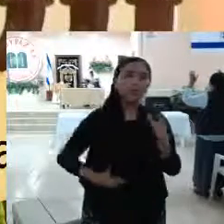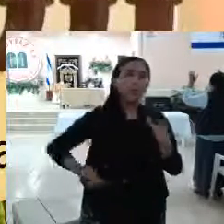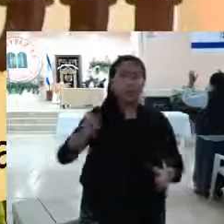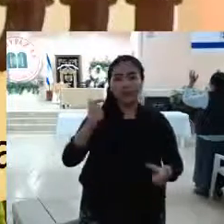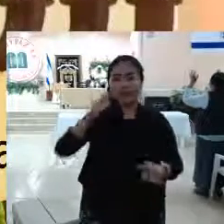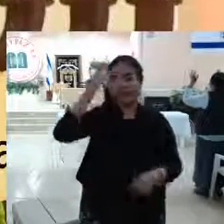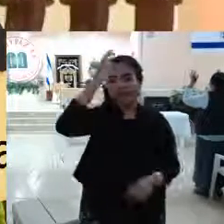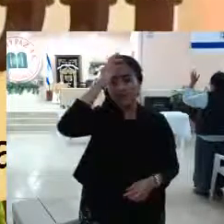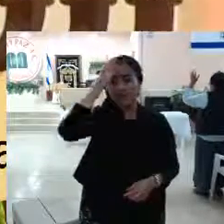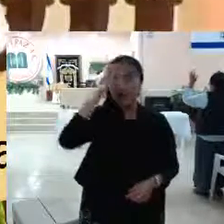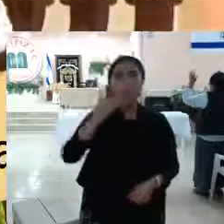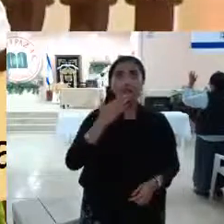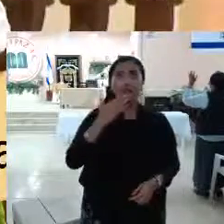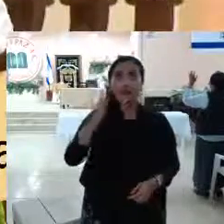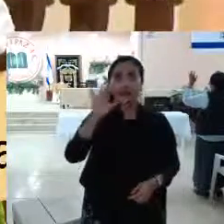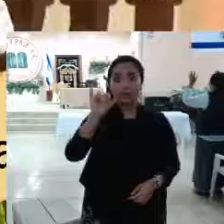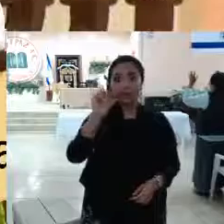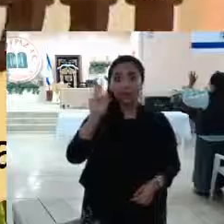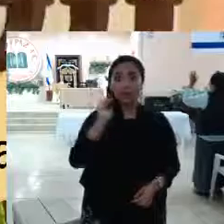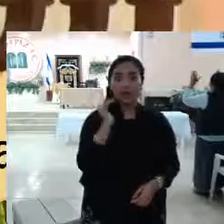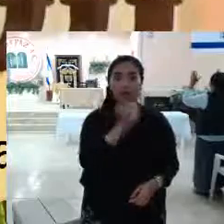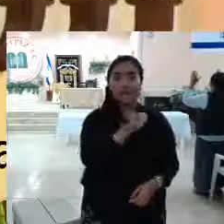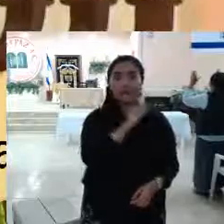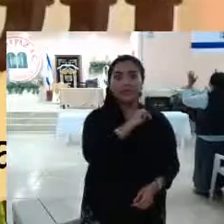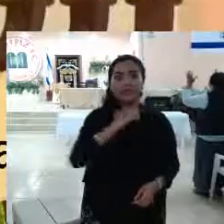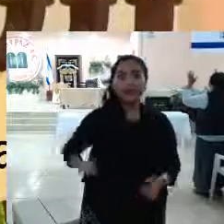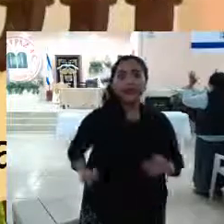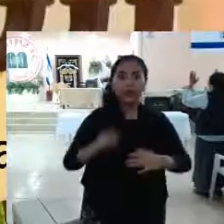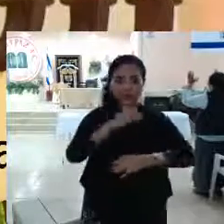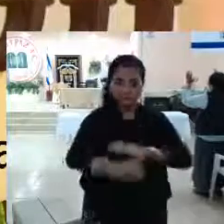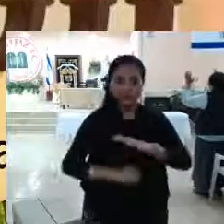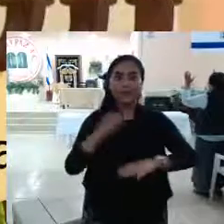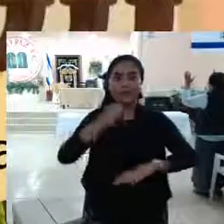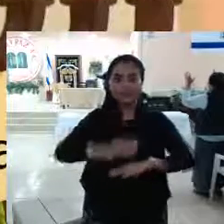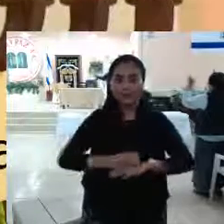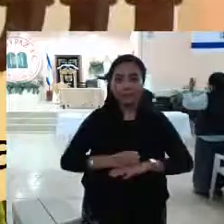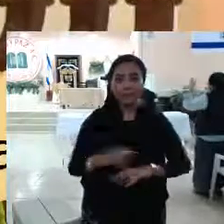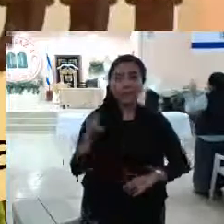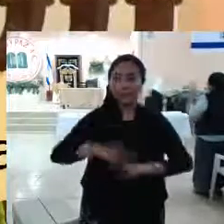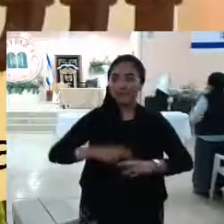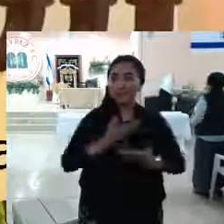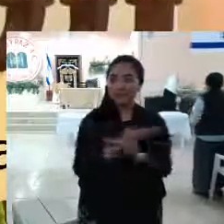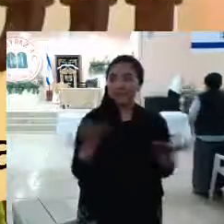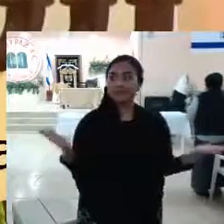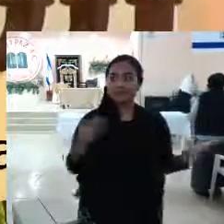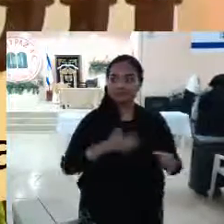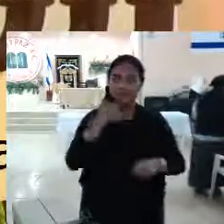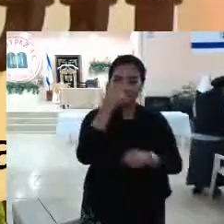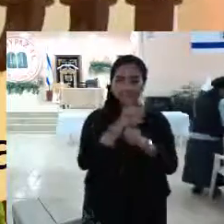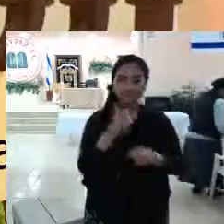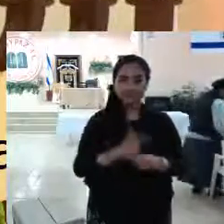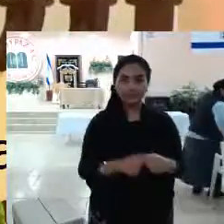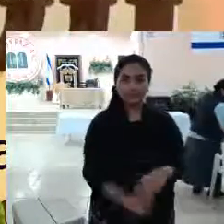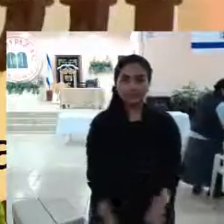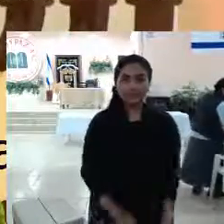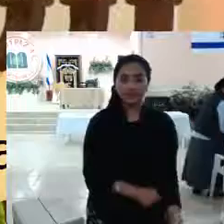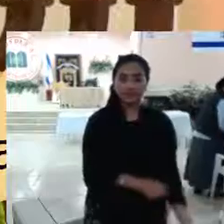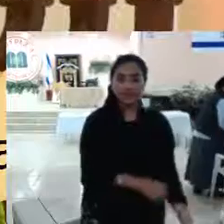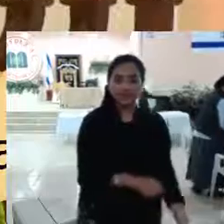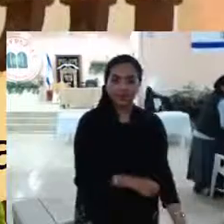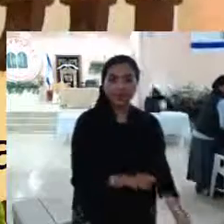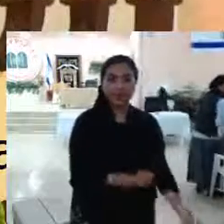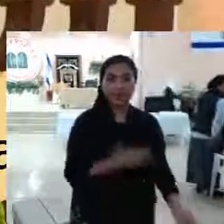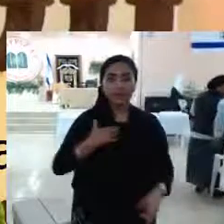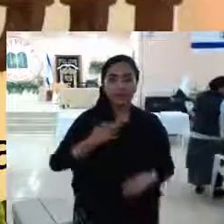Abba. great, Abba. Toda Gabaya Thank son you so nuestro much, Joshua, our Mesías. Messiah. Amen. Veo amén. Amen. Siéntense, por favor, amados Please take a hermanos, seat, beloved hermanas. brothers,